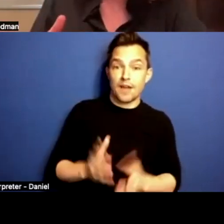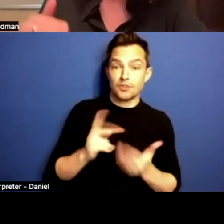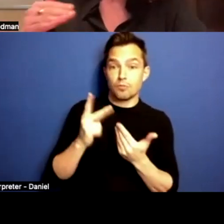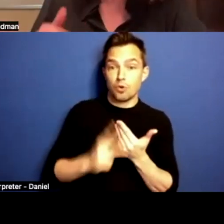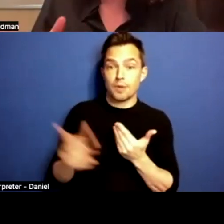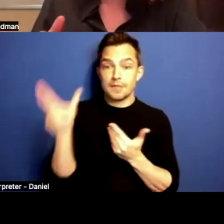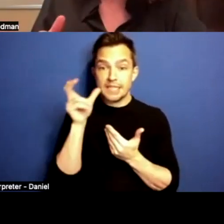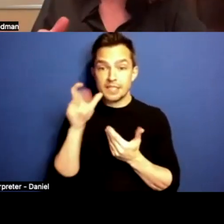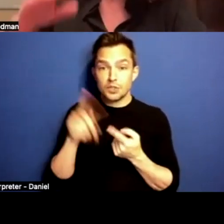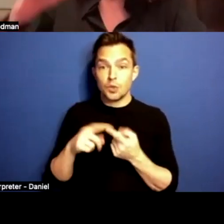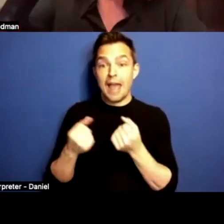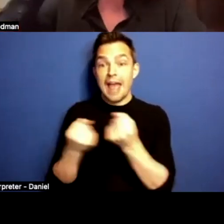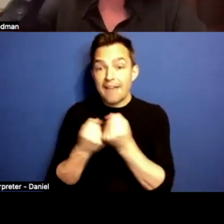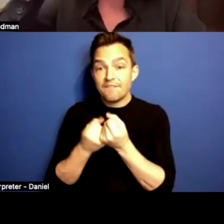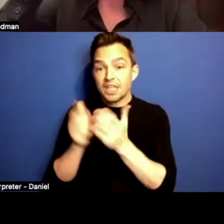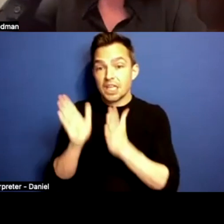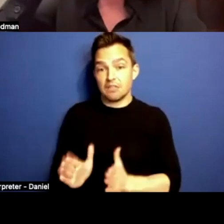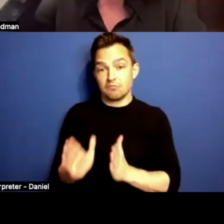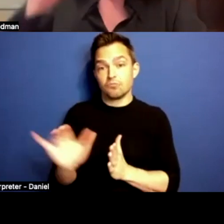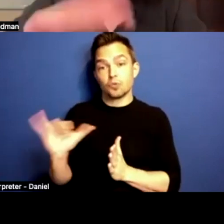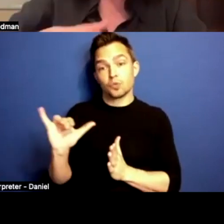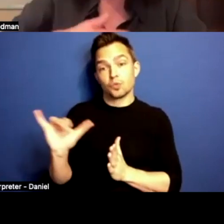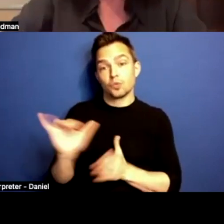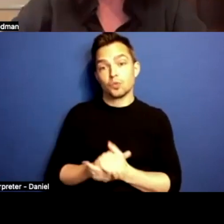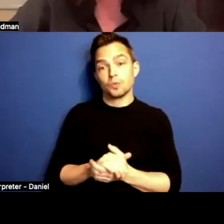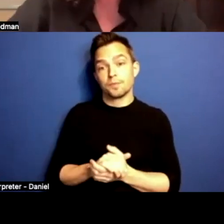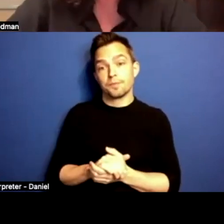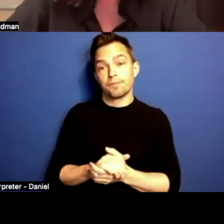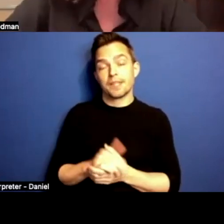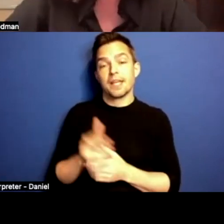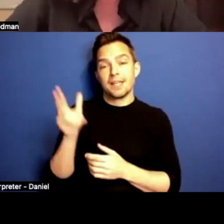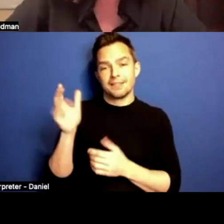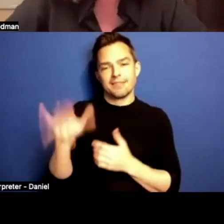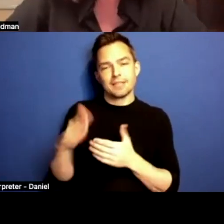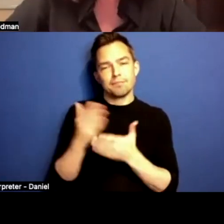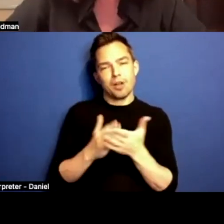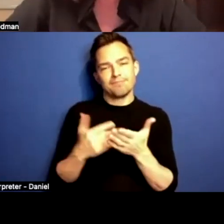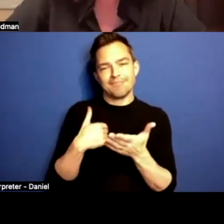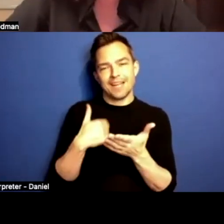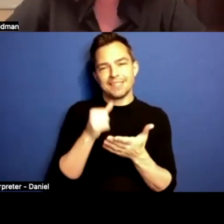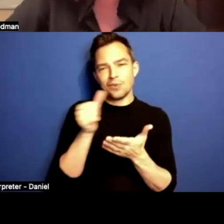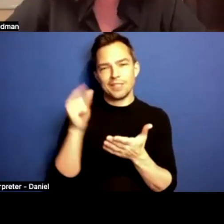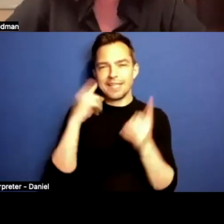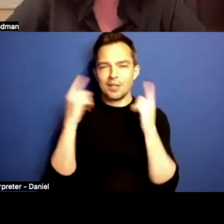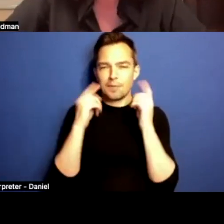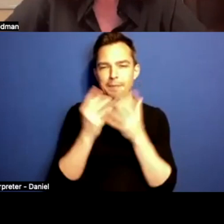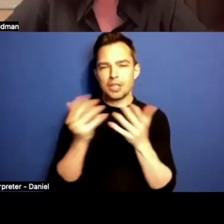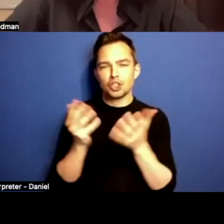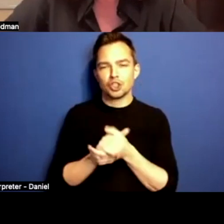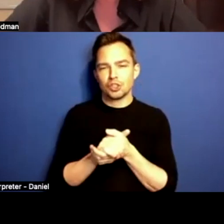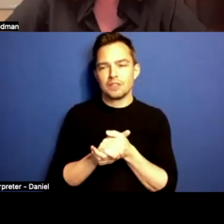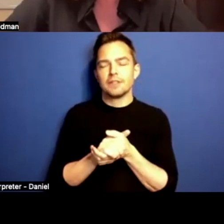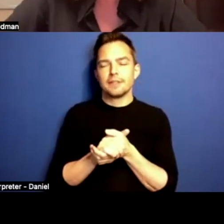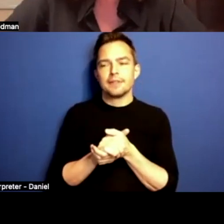listening to advocates, is a layer that I don't get, I don't hear much. And I have